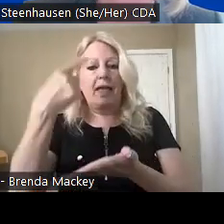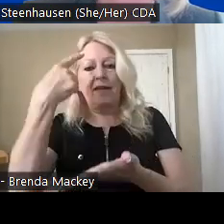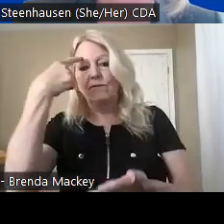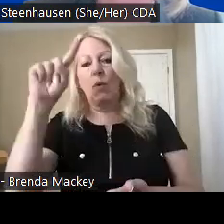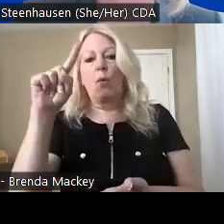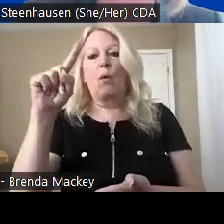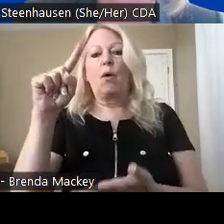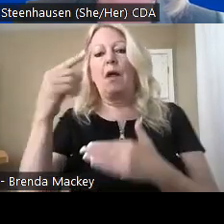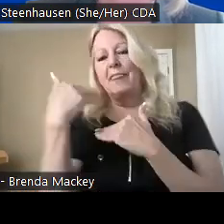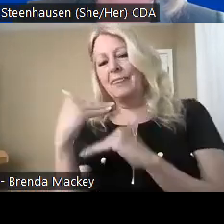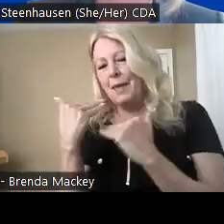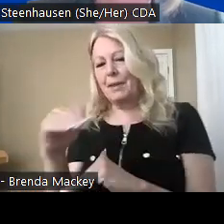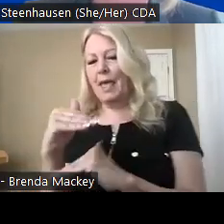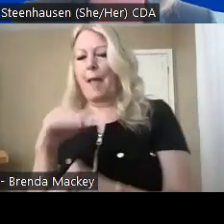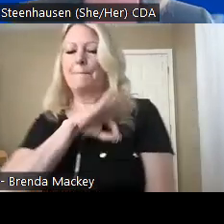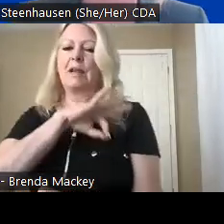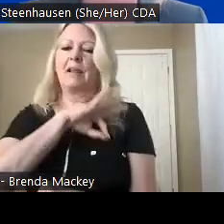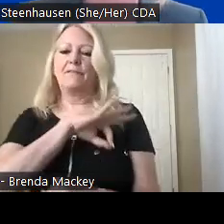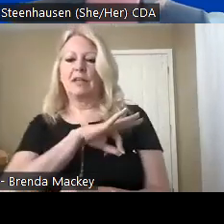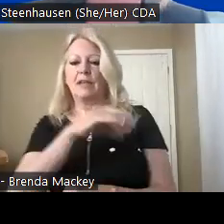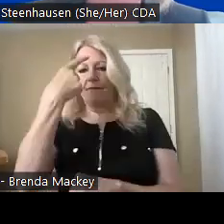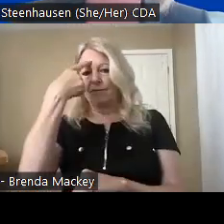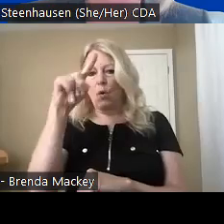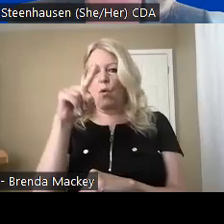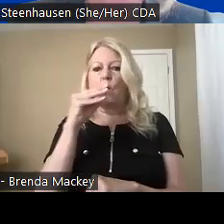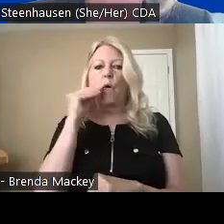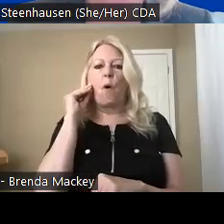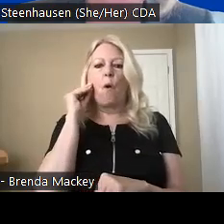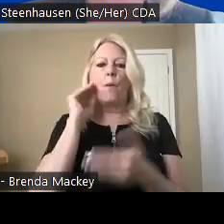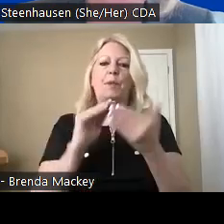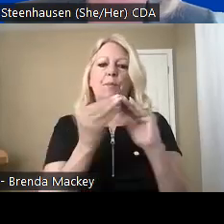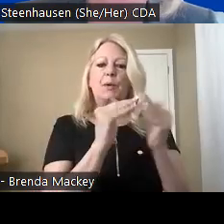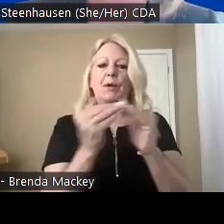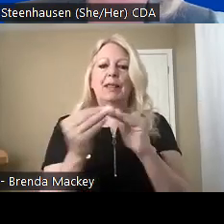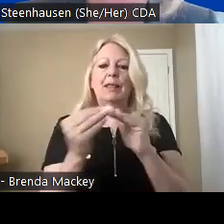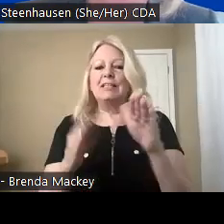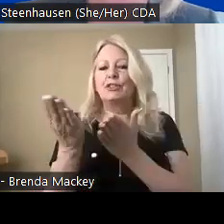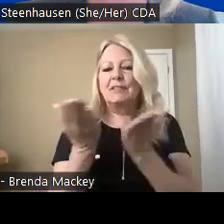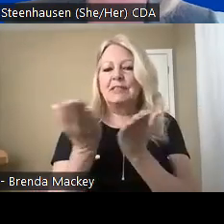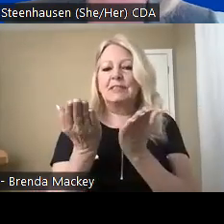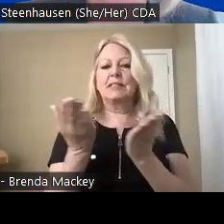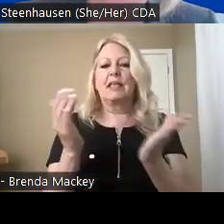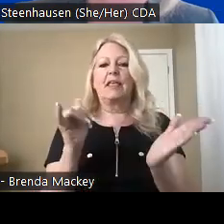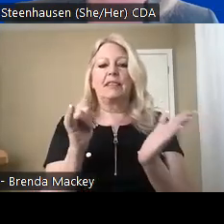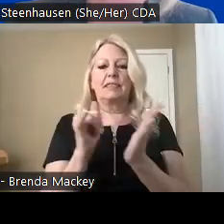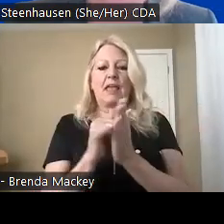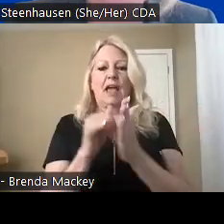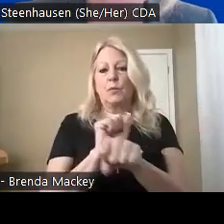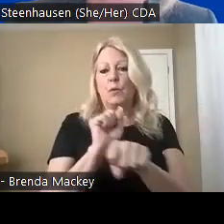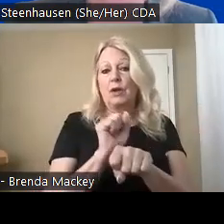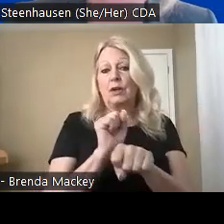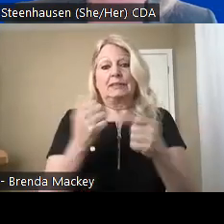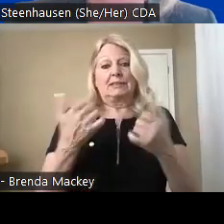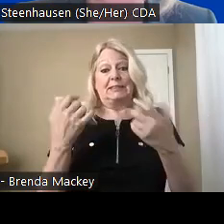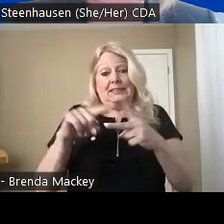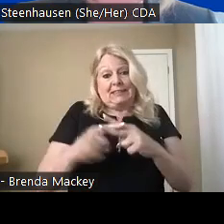a limited benefit in home and community-based services. So that work is underway, and we will begin our stakeholder engagement soon. So all of